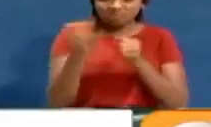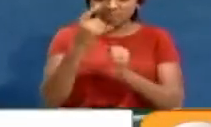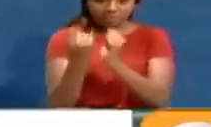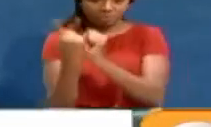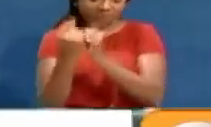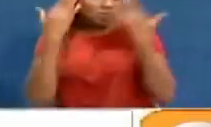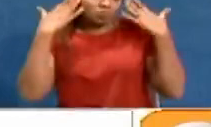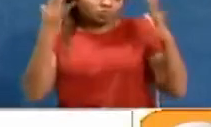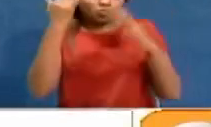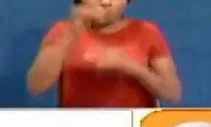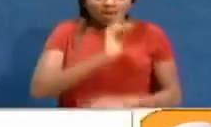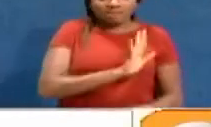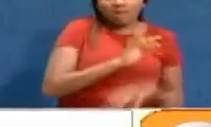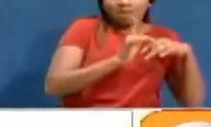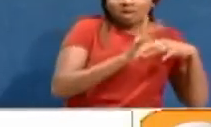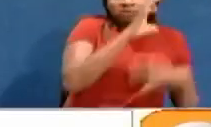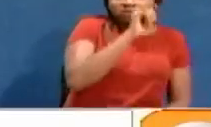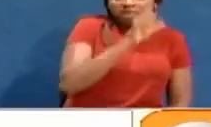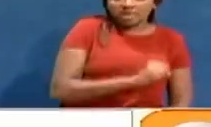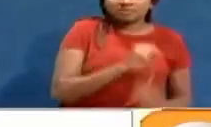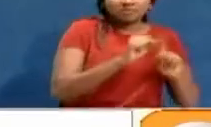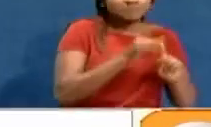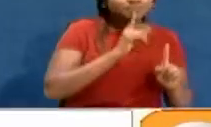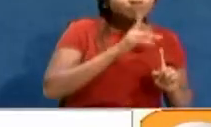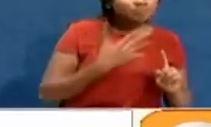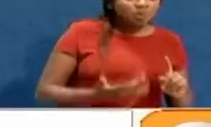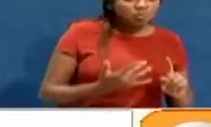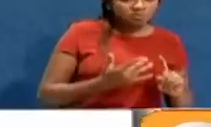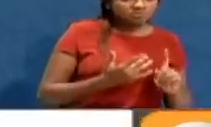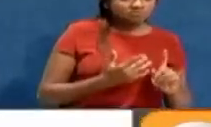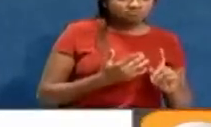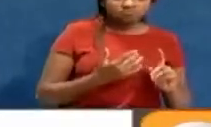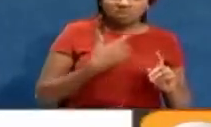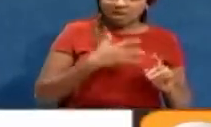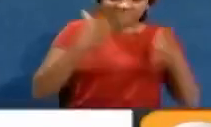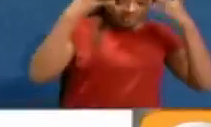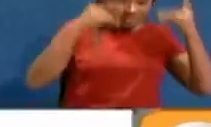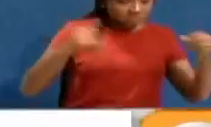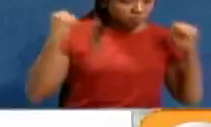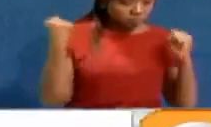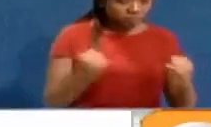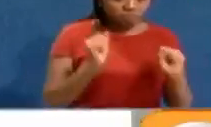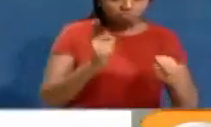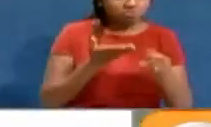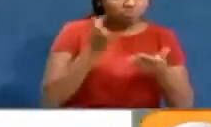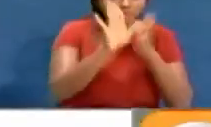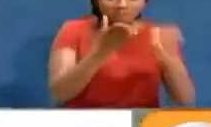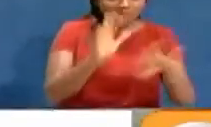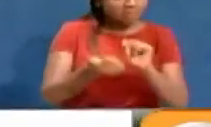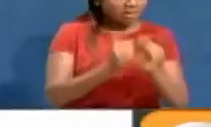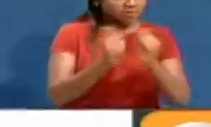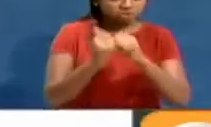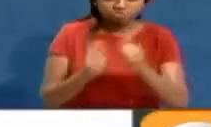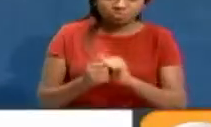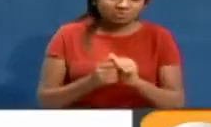after the Ministry of Health Chief Administrative Secretary, Masimu Wangangi, stated that no firm decision in regards to the resumption of contact sports